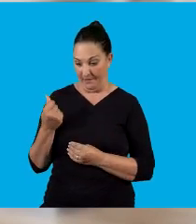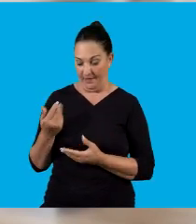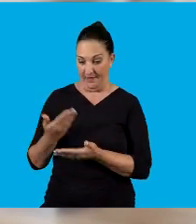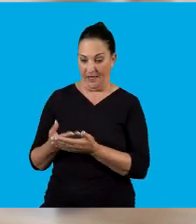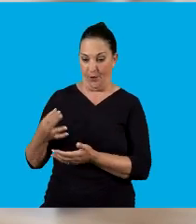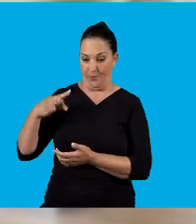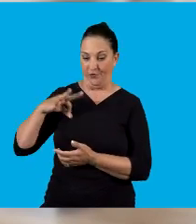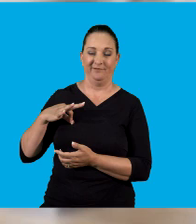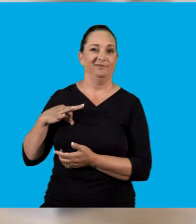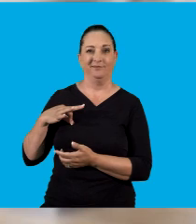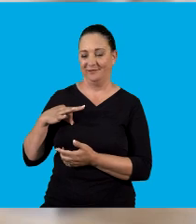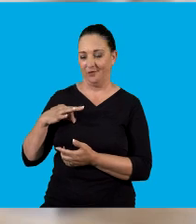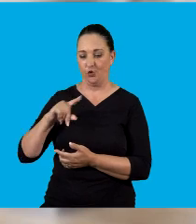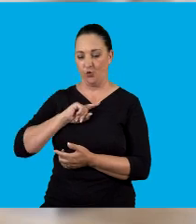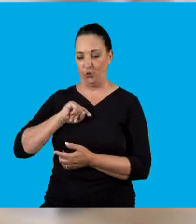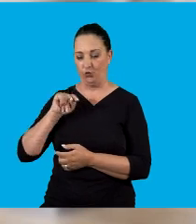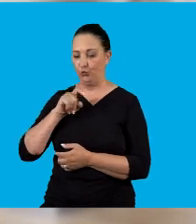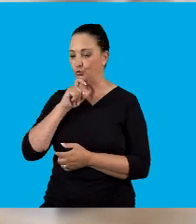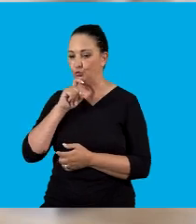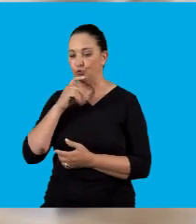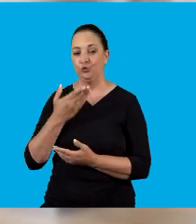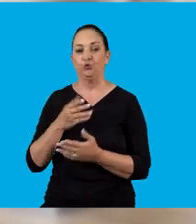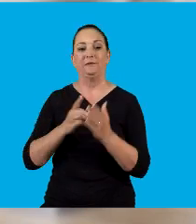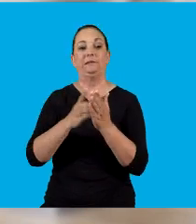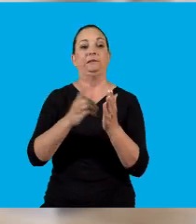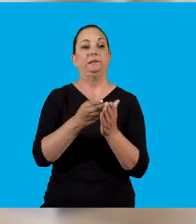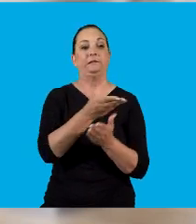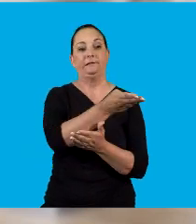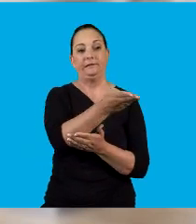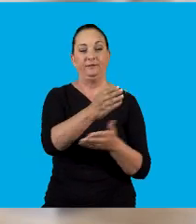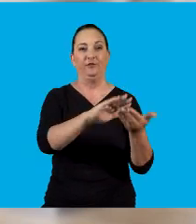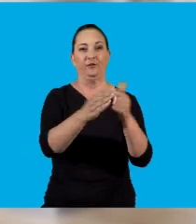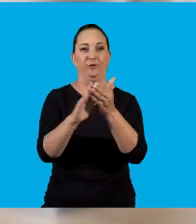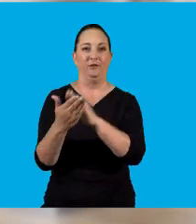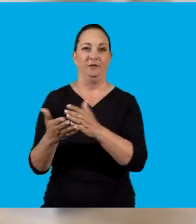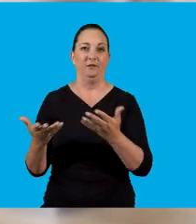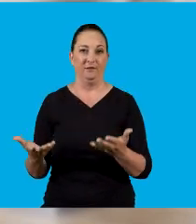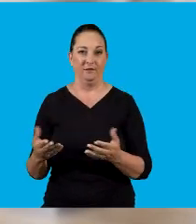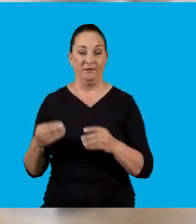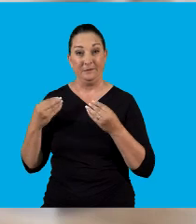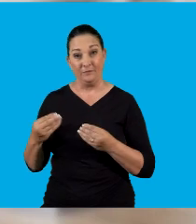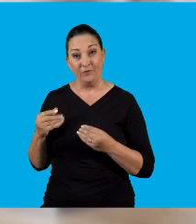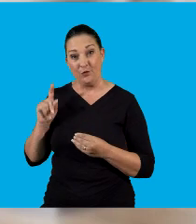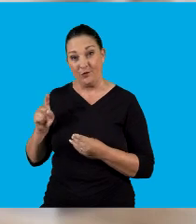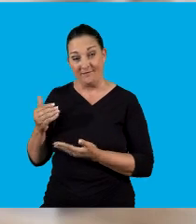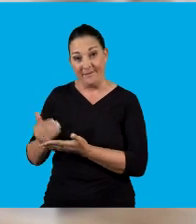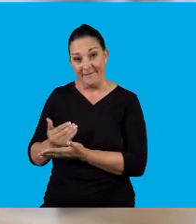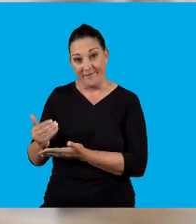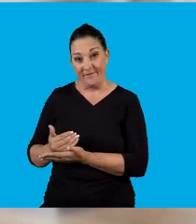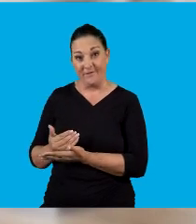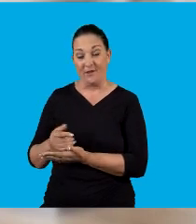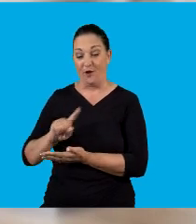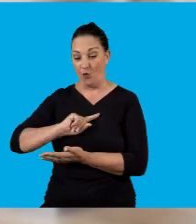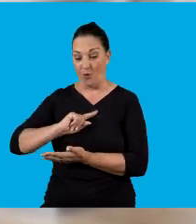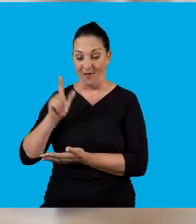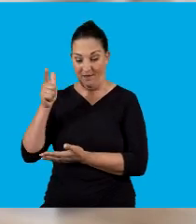of the business in order to pay or to come up to develop these educational problems. The money that the business is supposed to